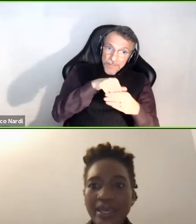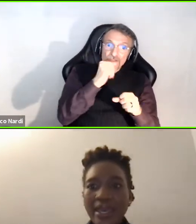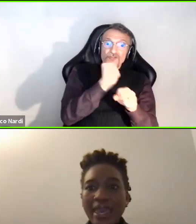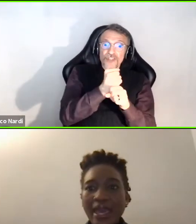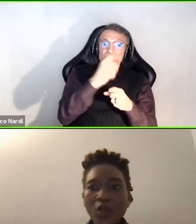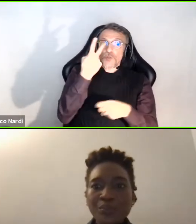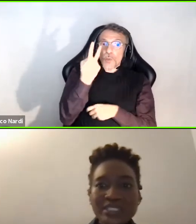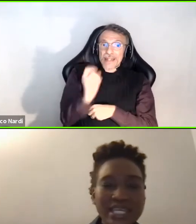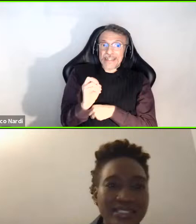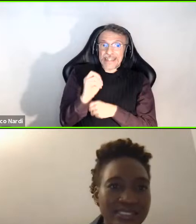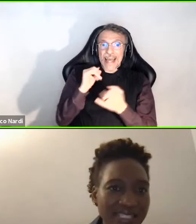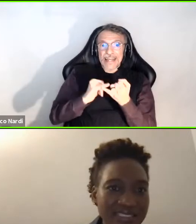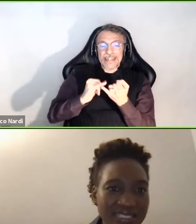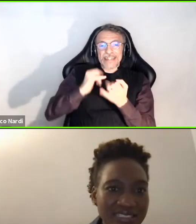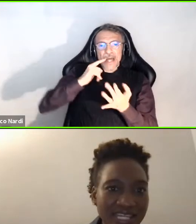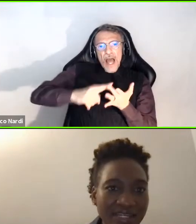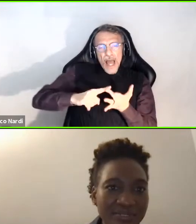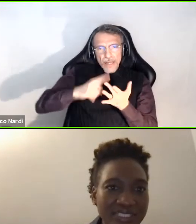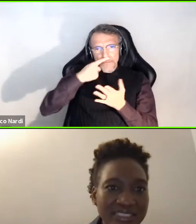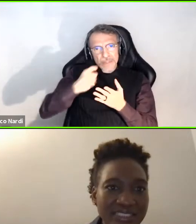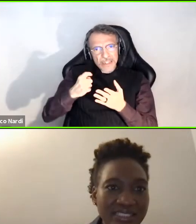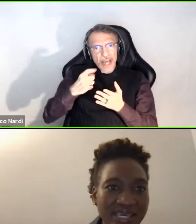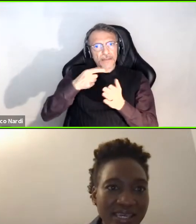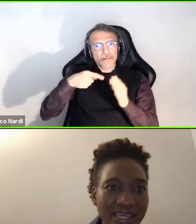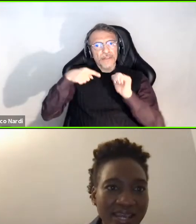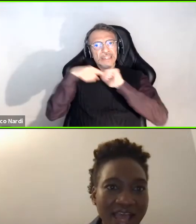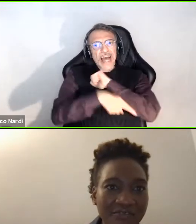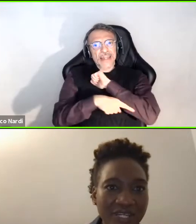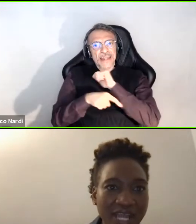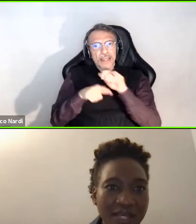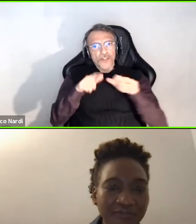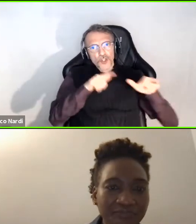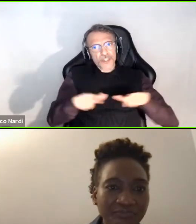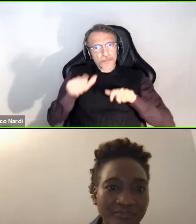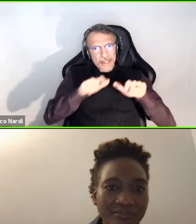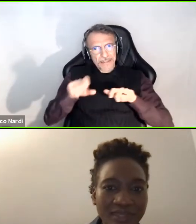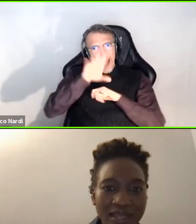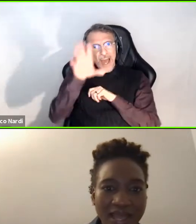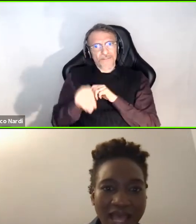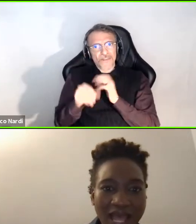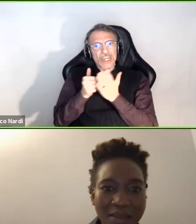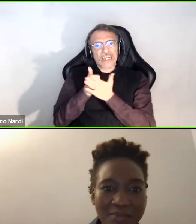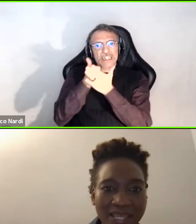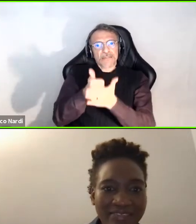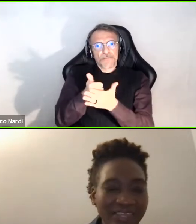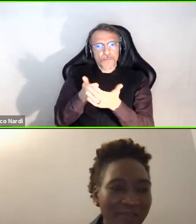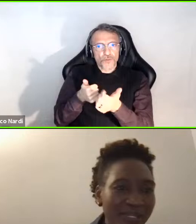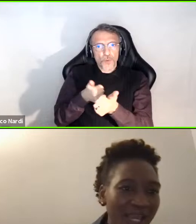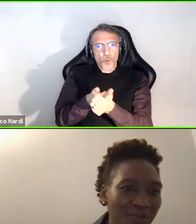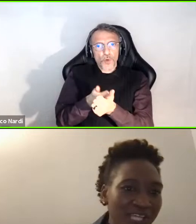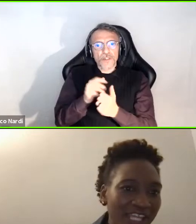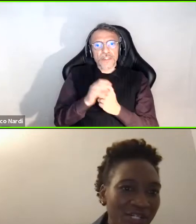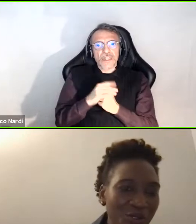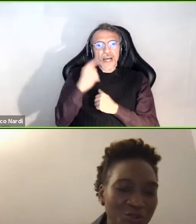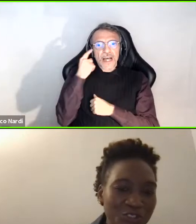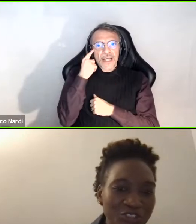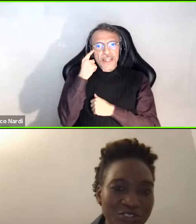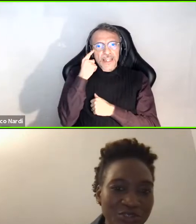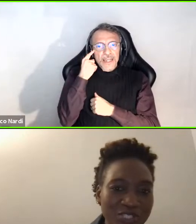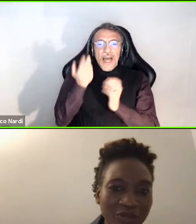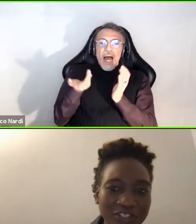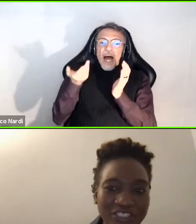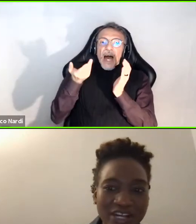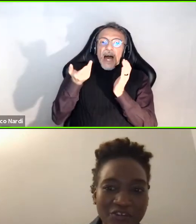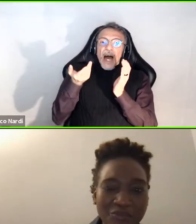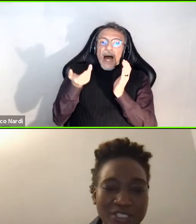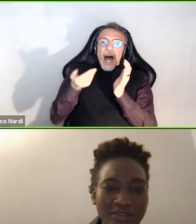framework help debt sustainability in Africa? And I think, I mean, I would add also just